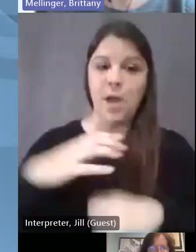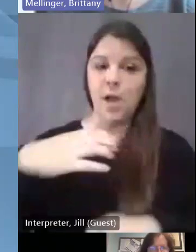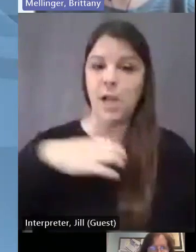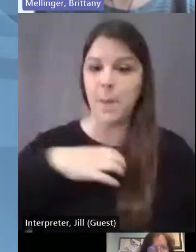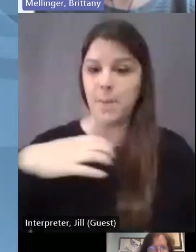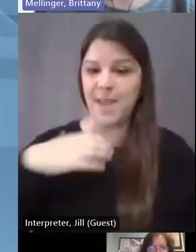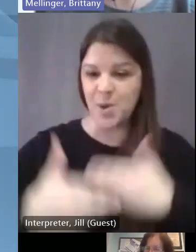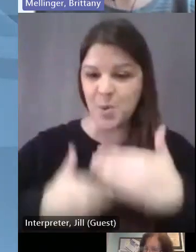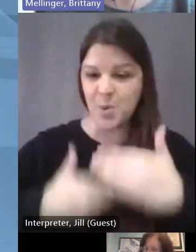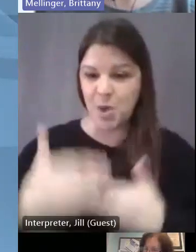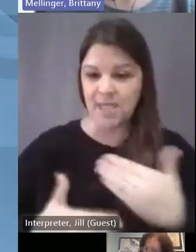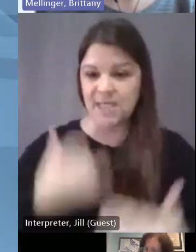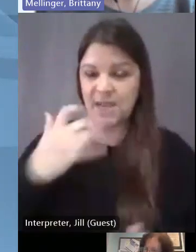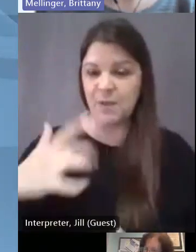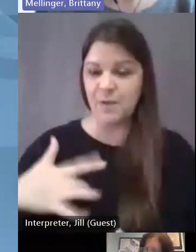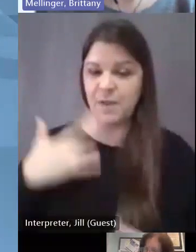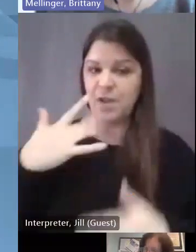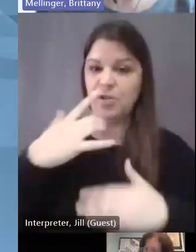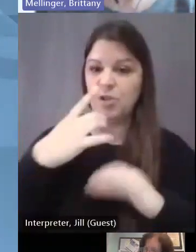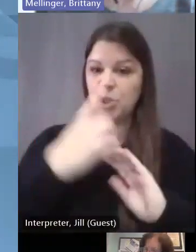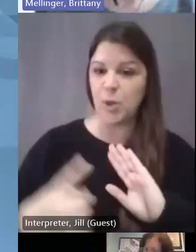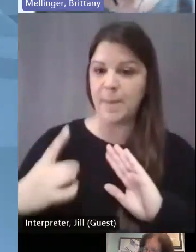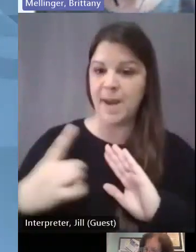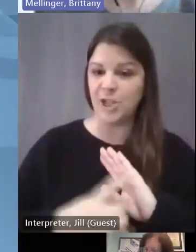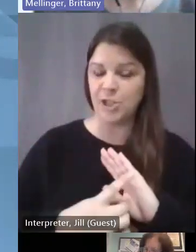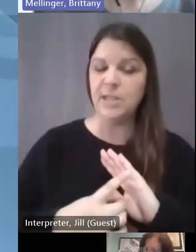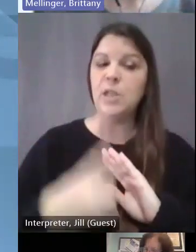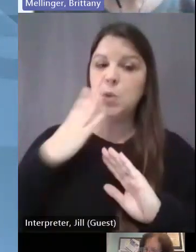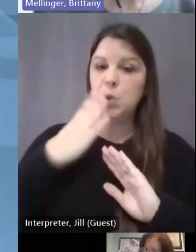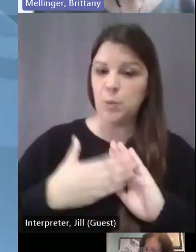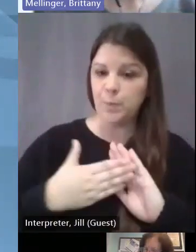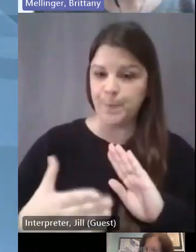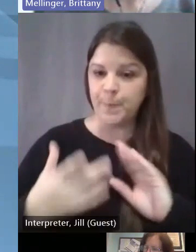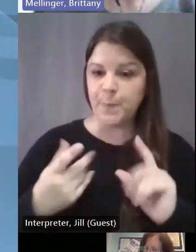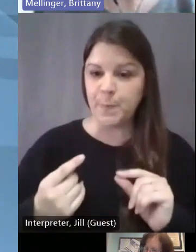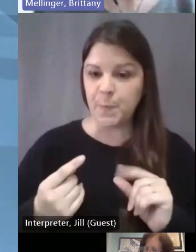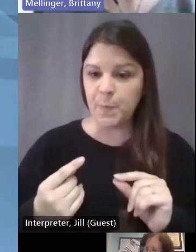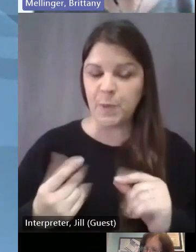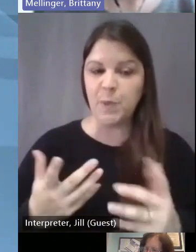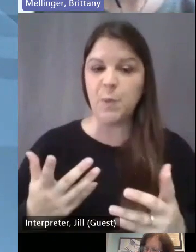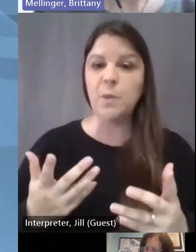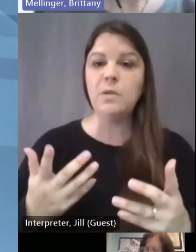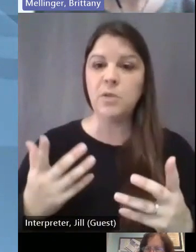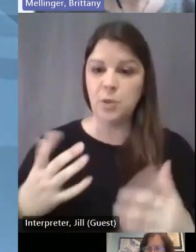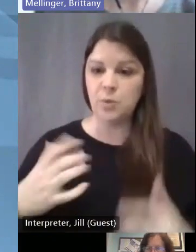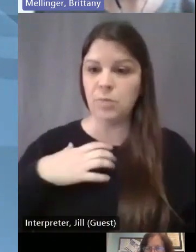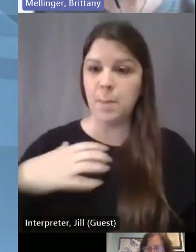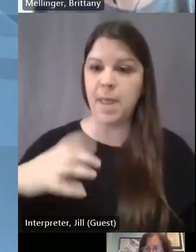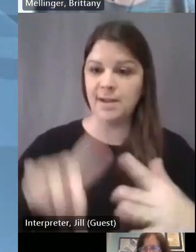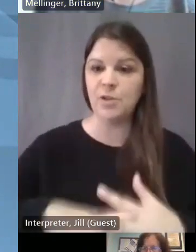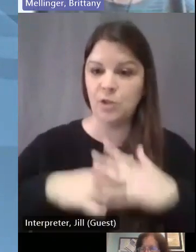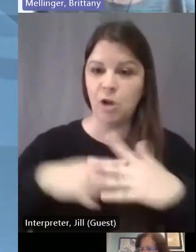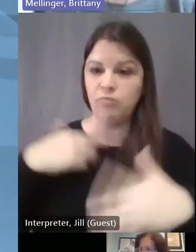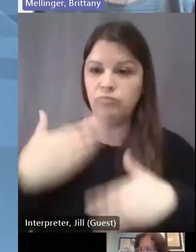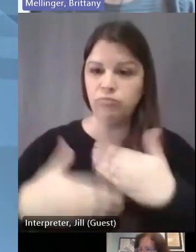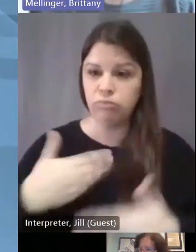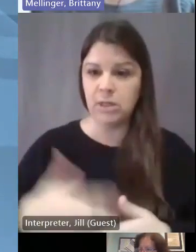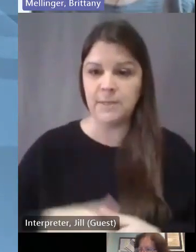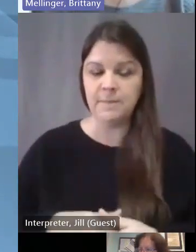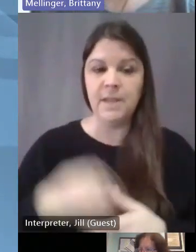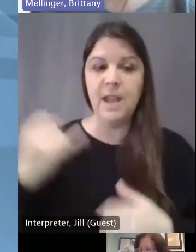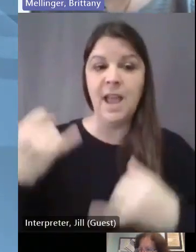If anyone feels that they have experienced discrimination, that way they have all the information they need in order to get a complaint started. And